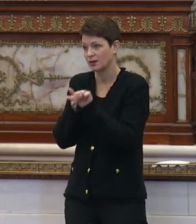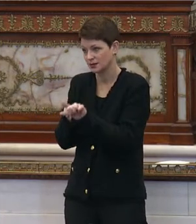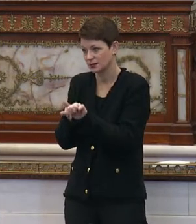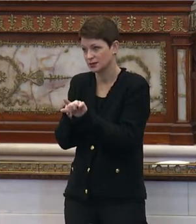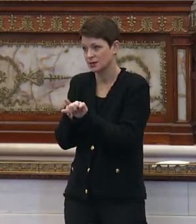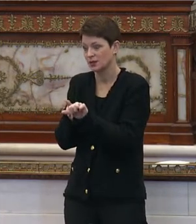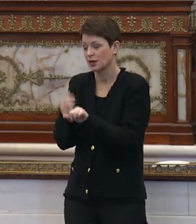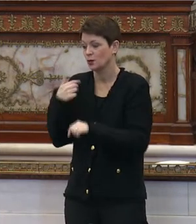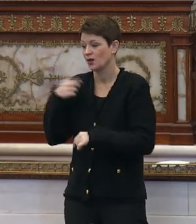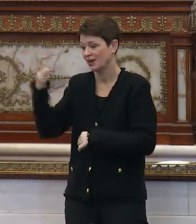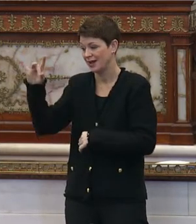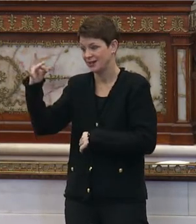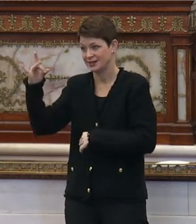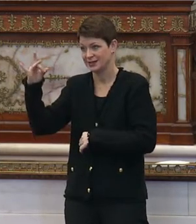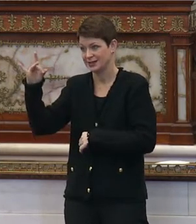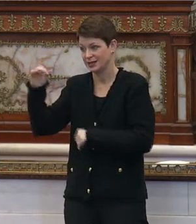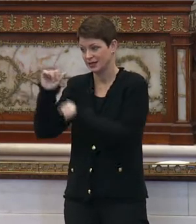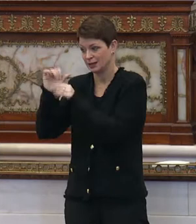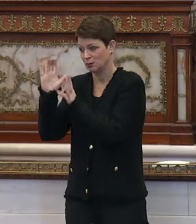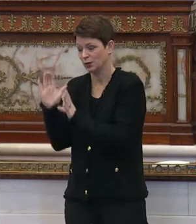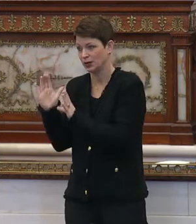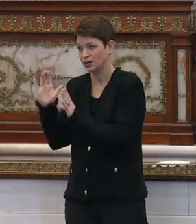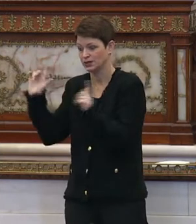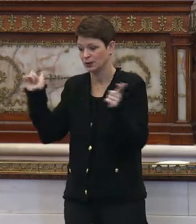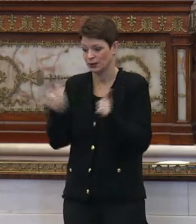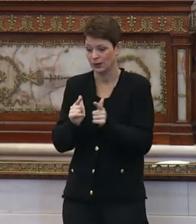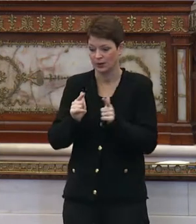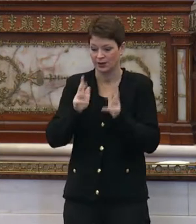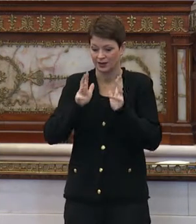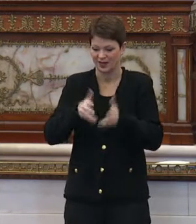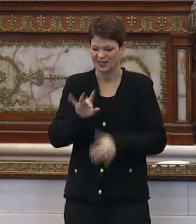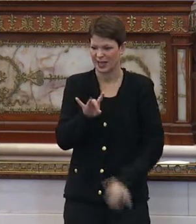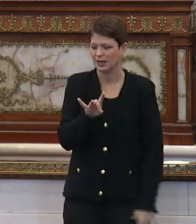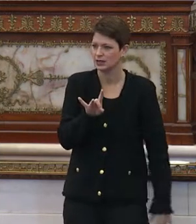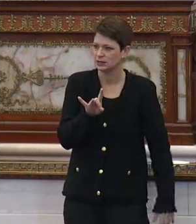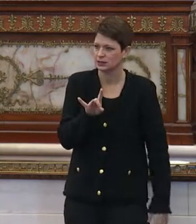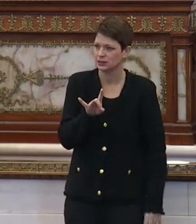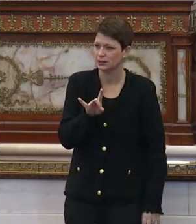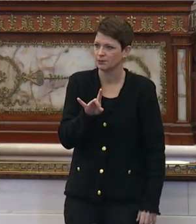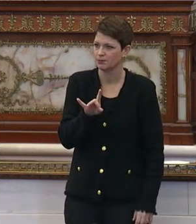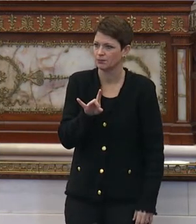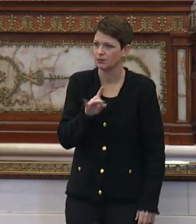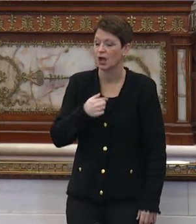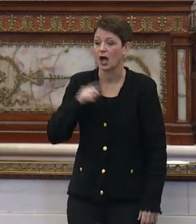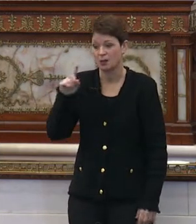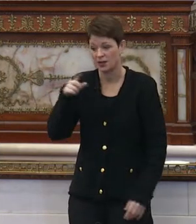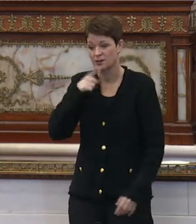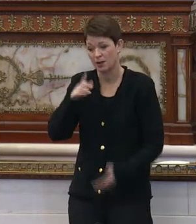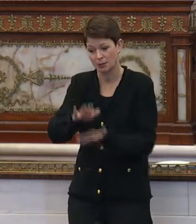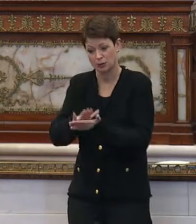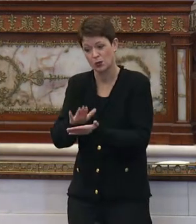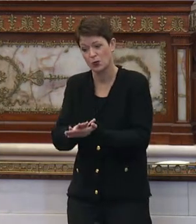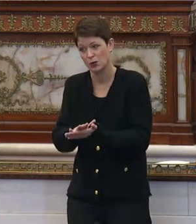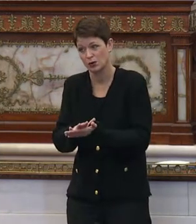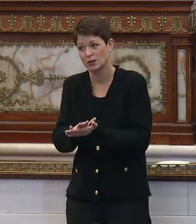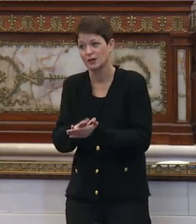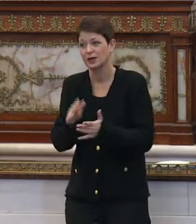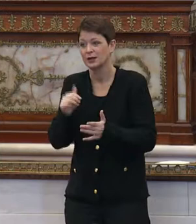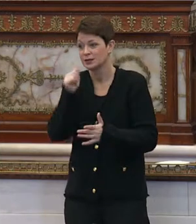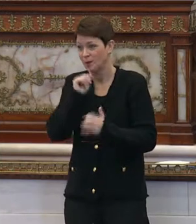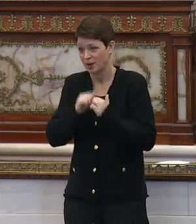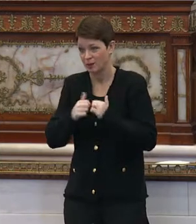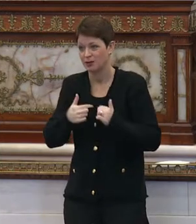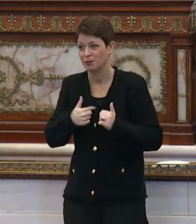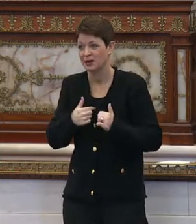We've gone from 18 employees to 8. So I went to public school. So bear with